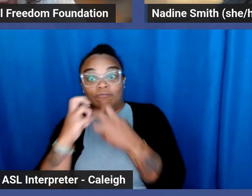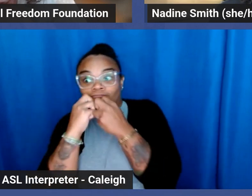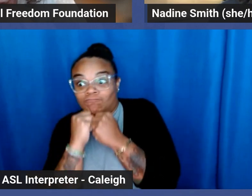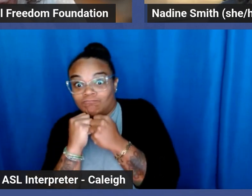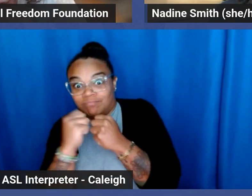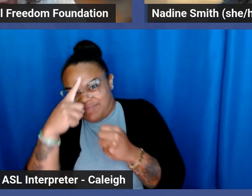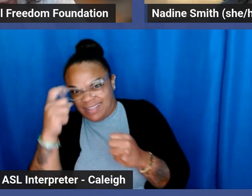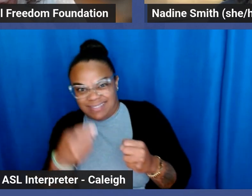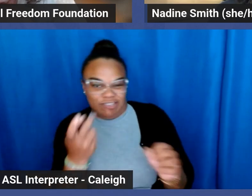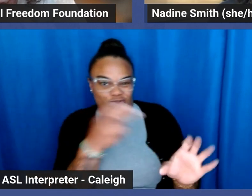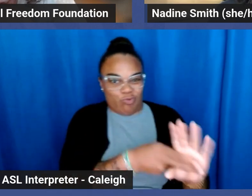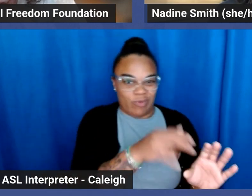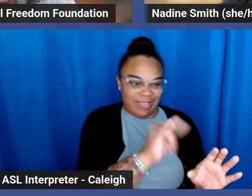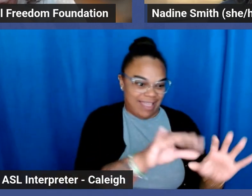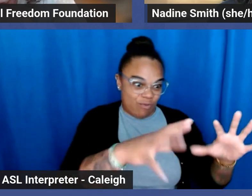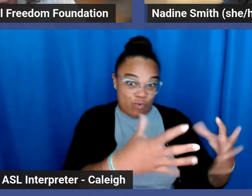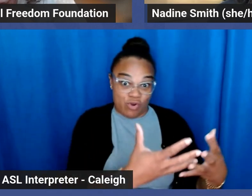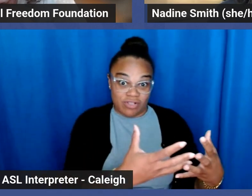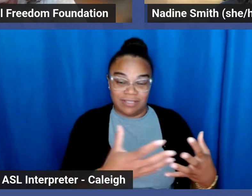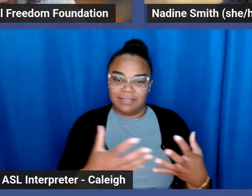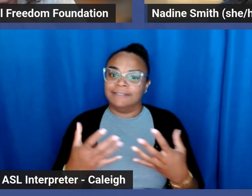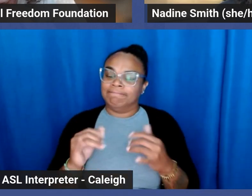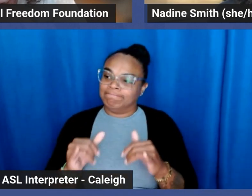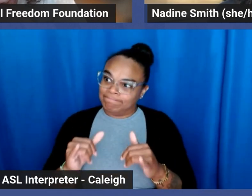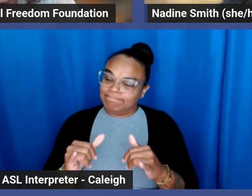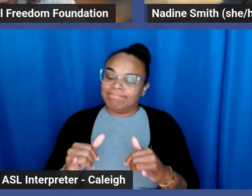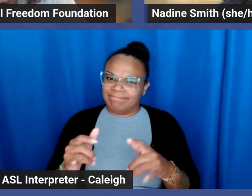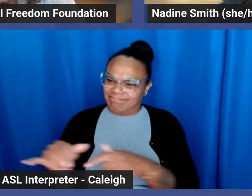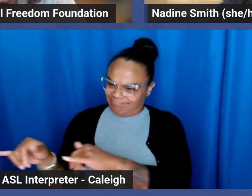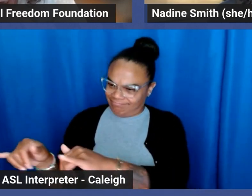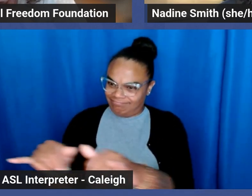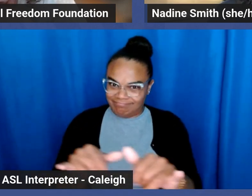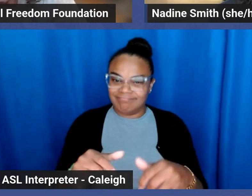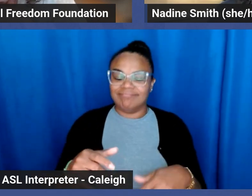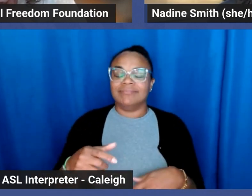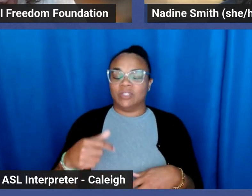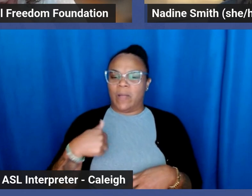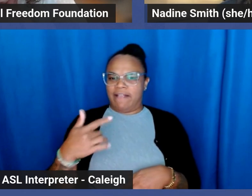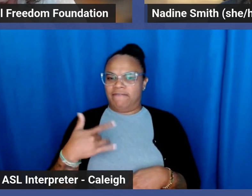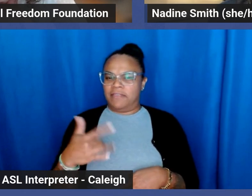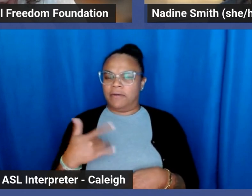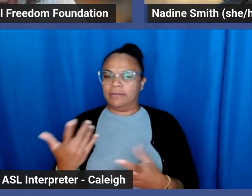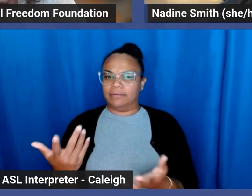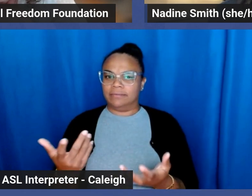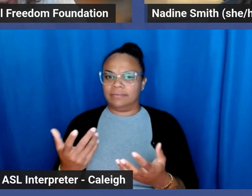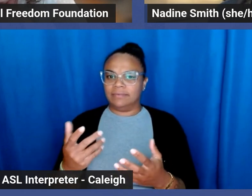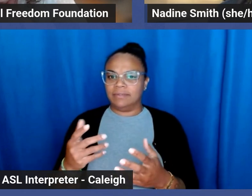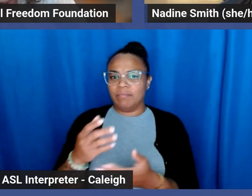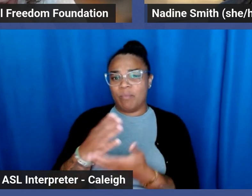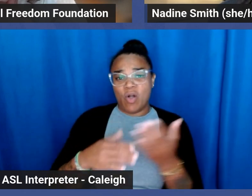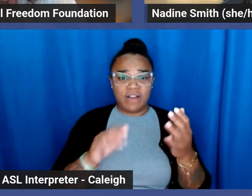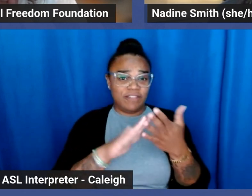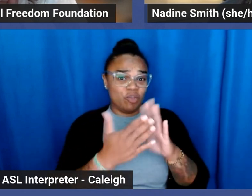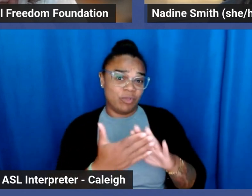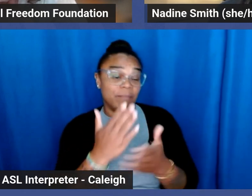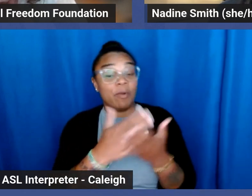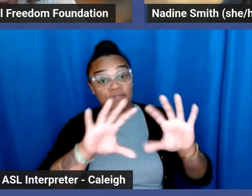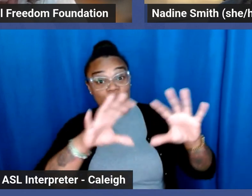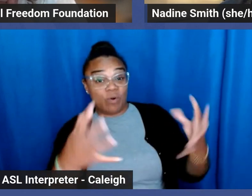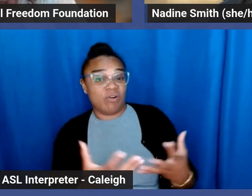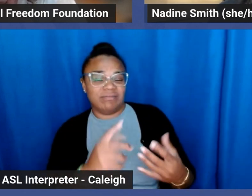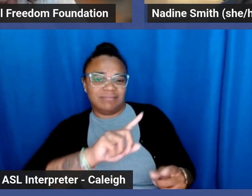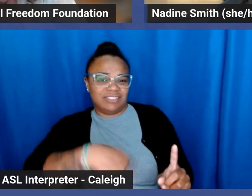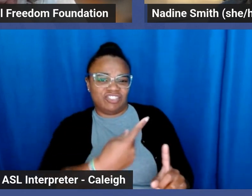am increasingly convinced that there's a certain segment of the community of the world that is just racist, just